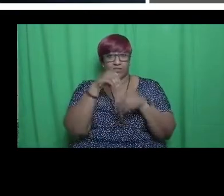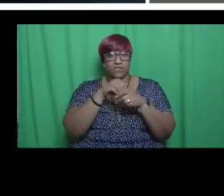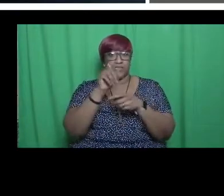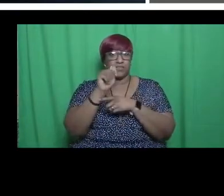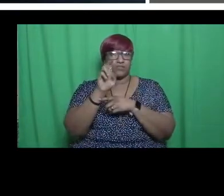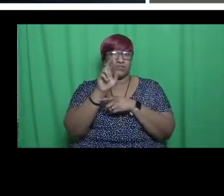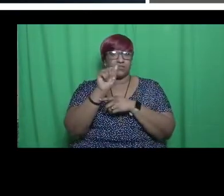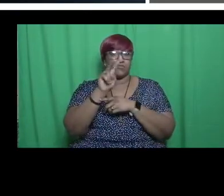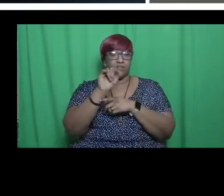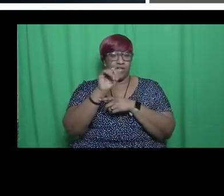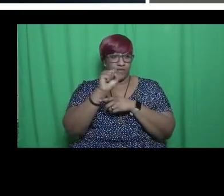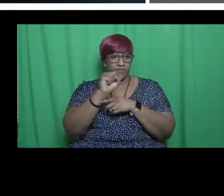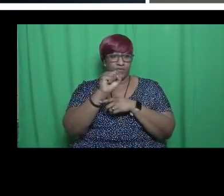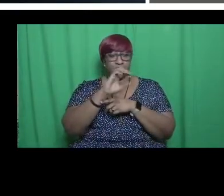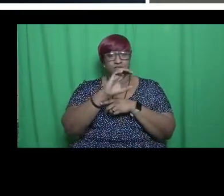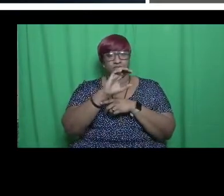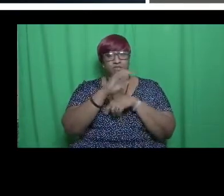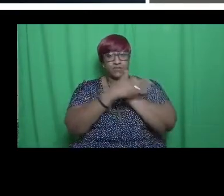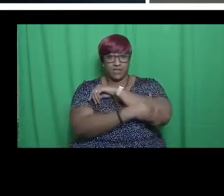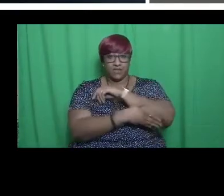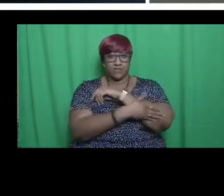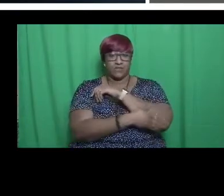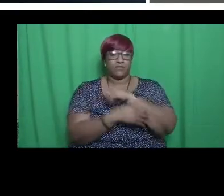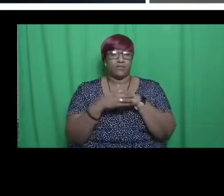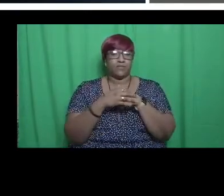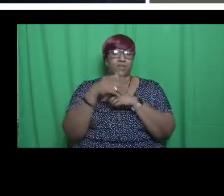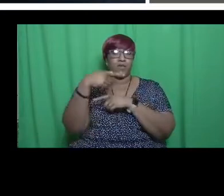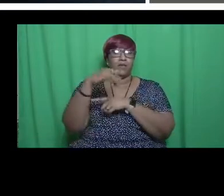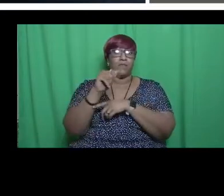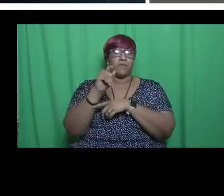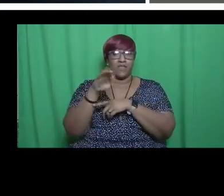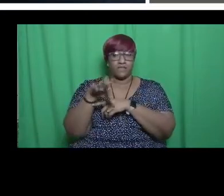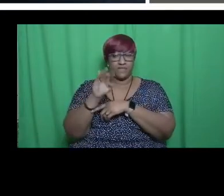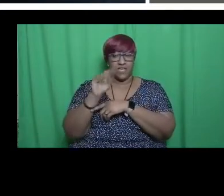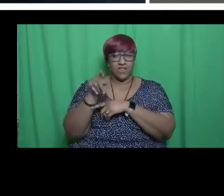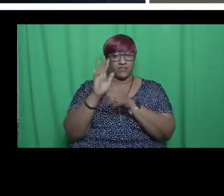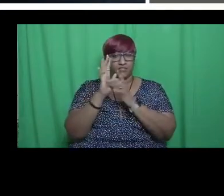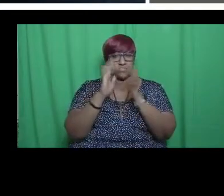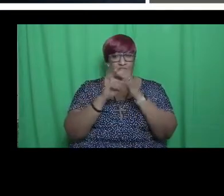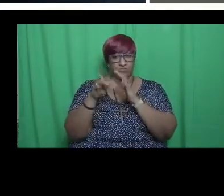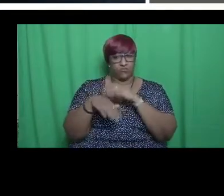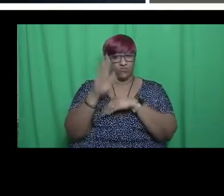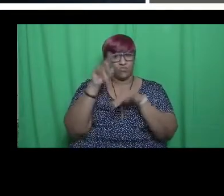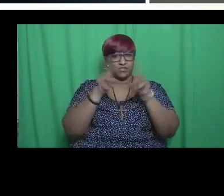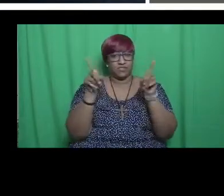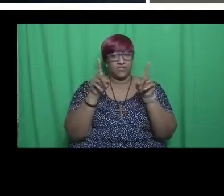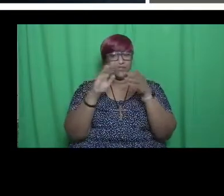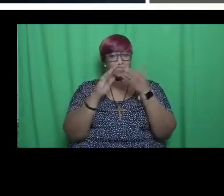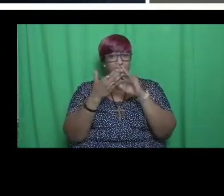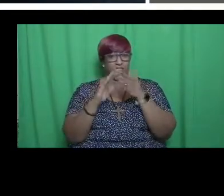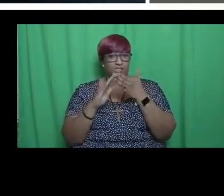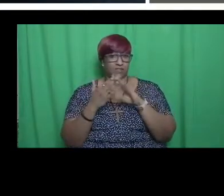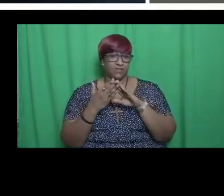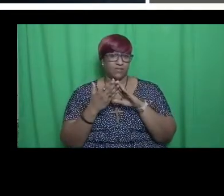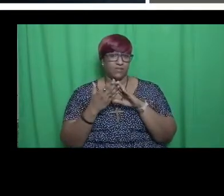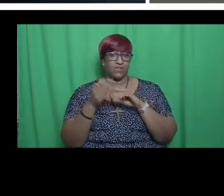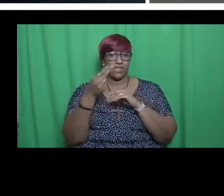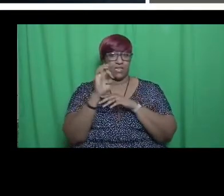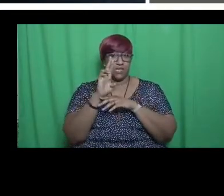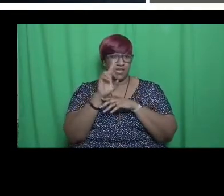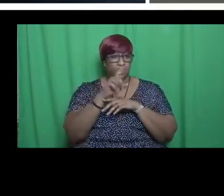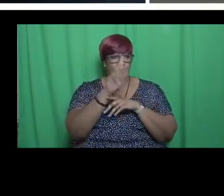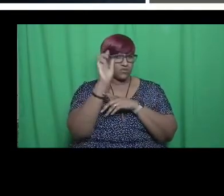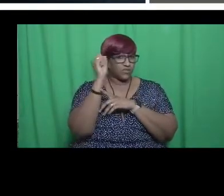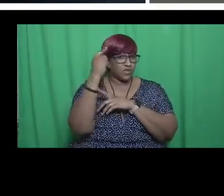County. Well, when Pilate found out that Jesus grew up in Nazareth, which was in Galilee, and Herod was